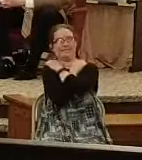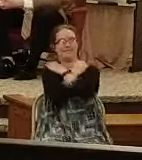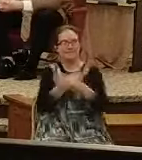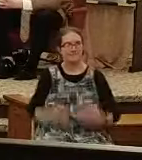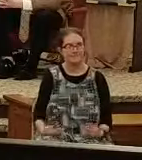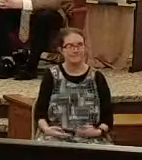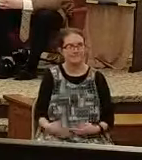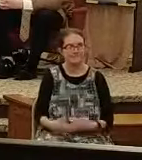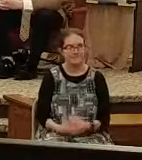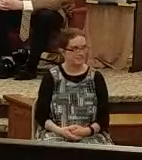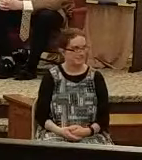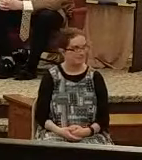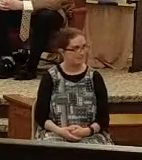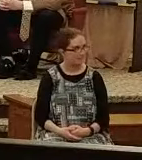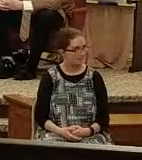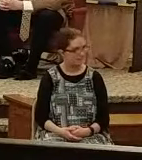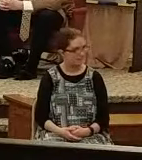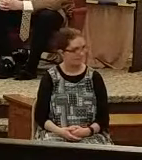Amen.